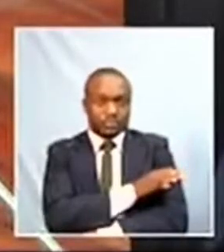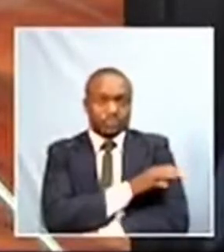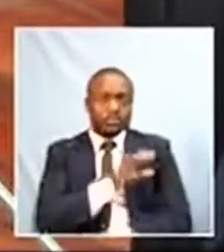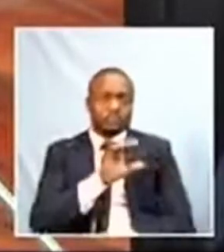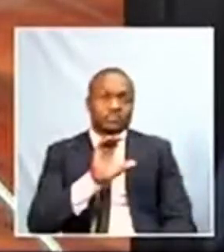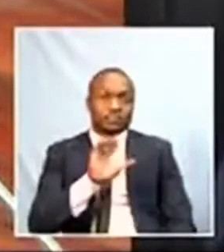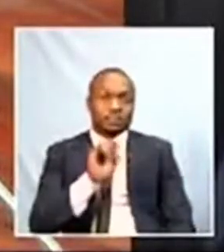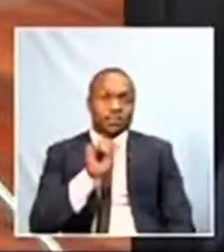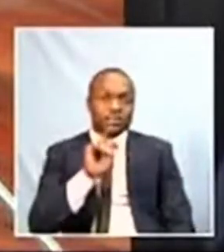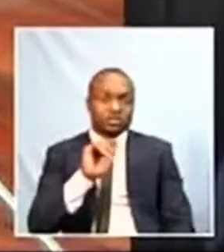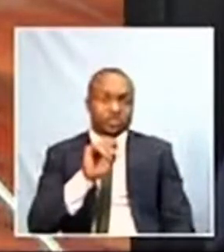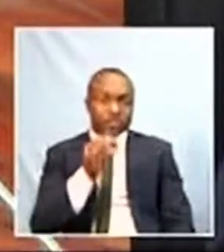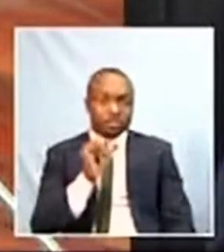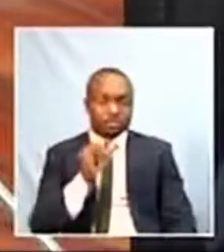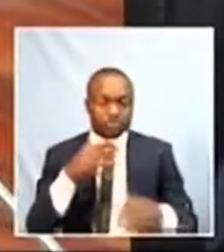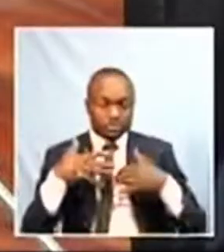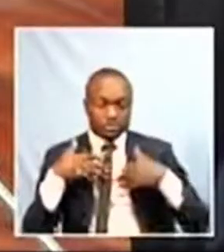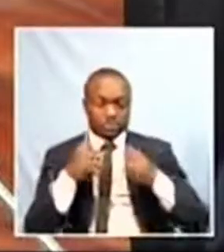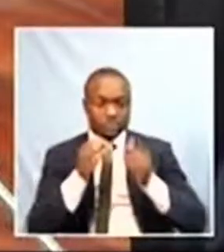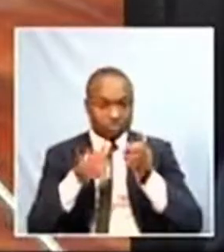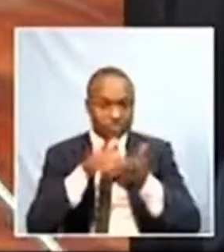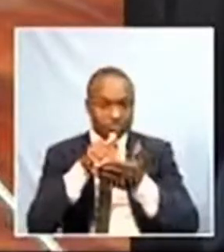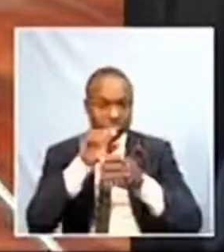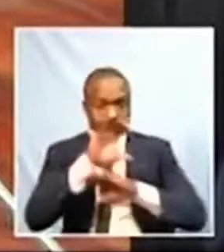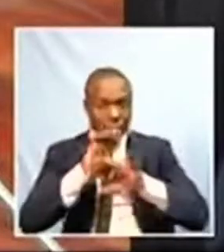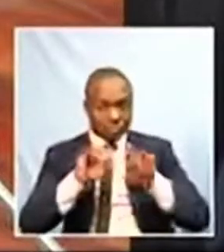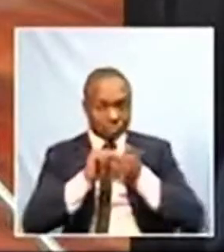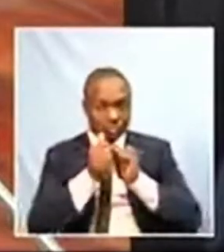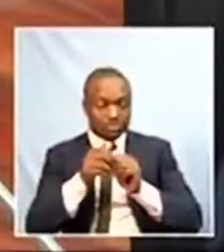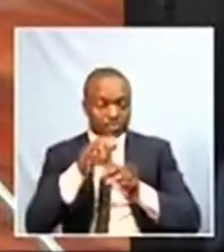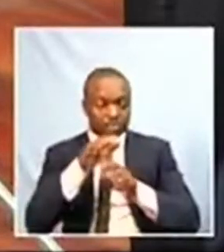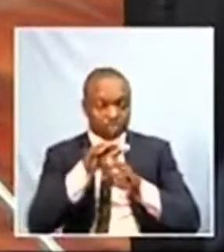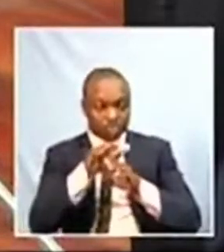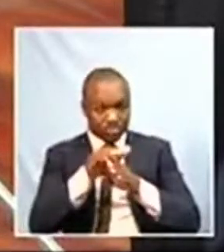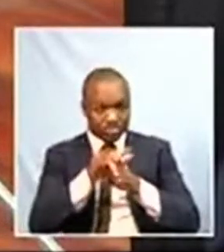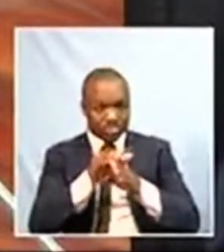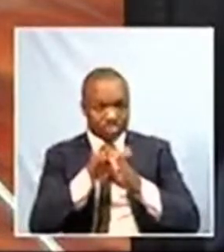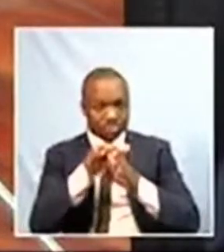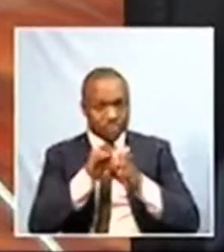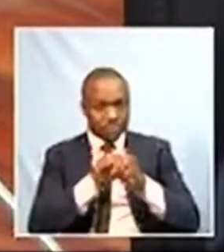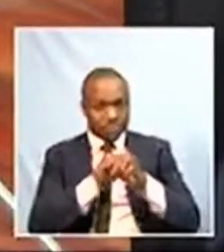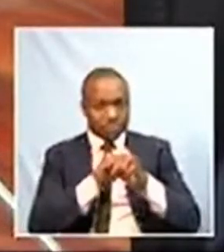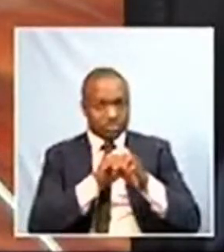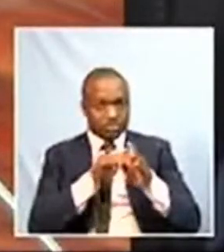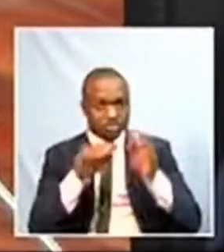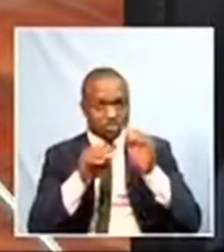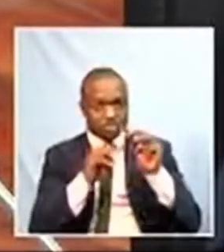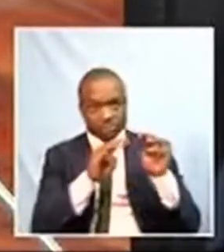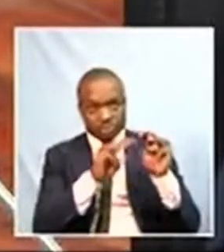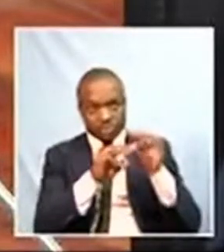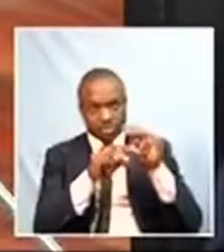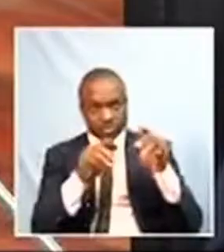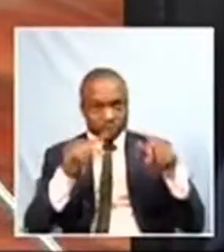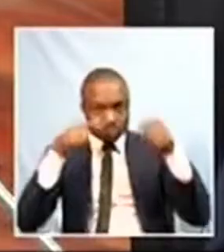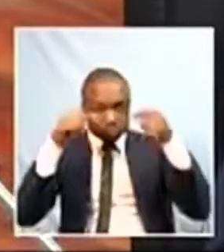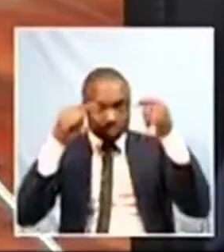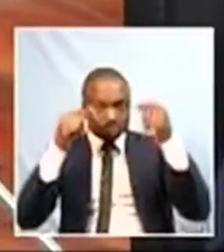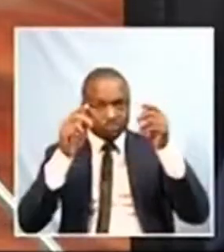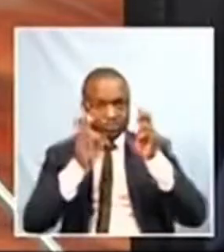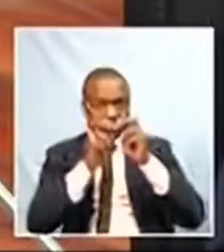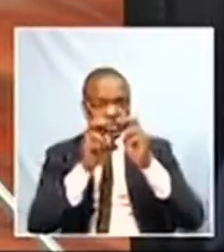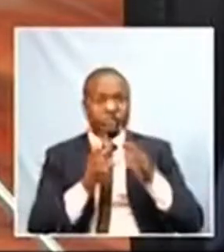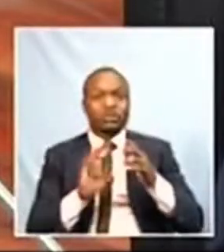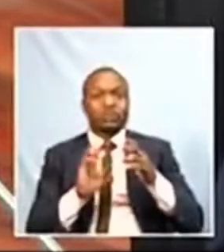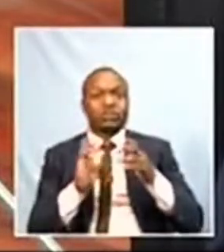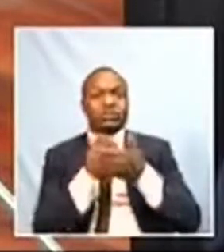The cause of the delay was due to the slow pace of the contractor, and the contractor was engaged